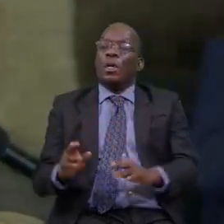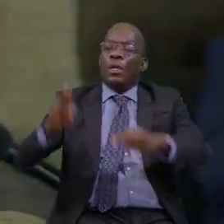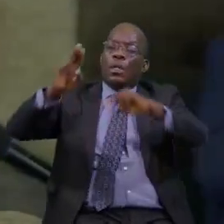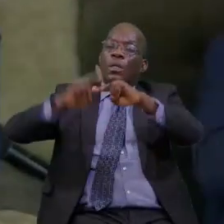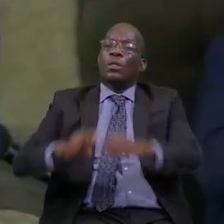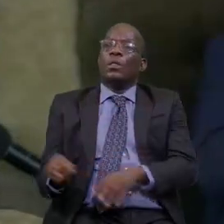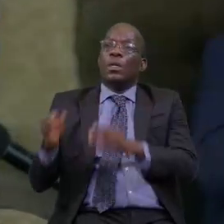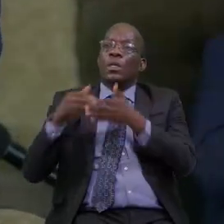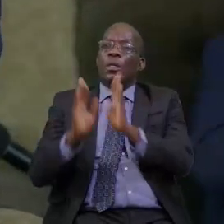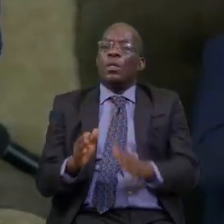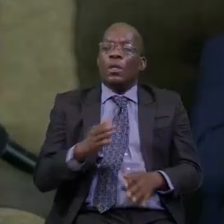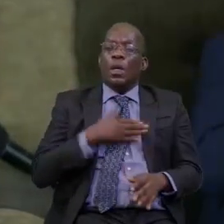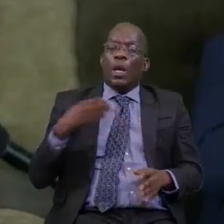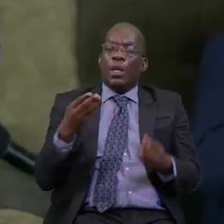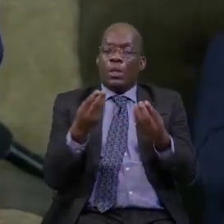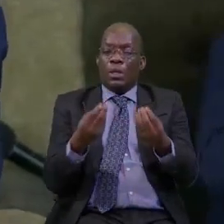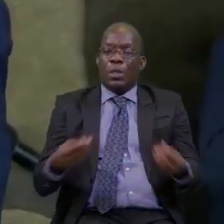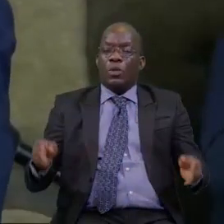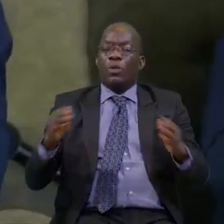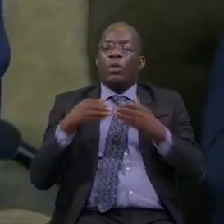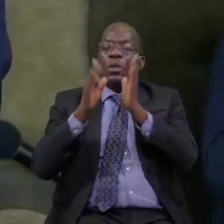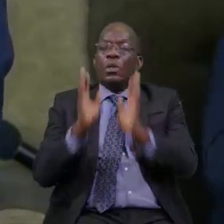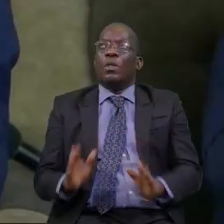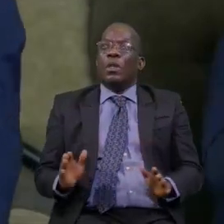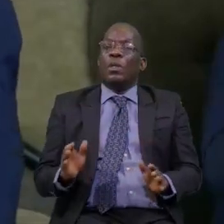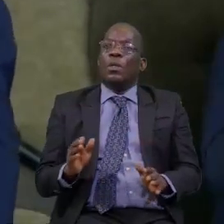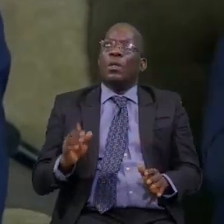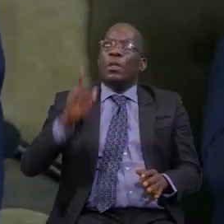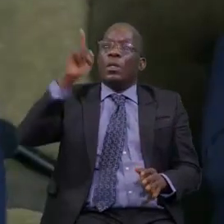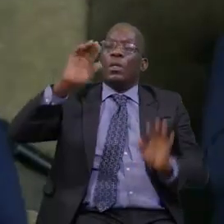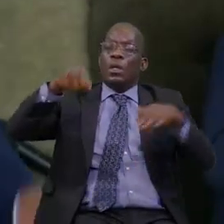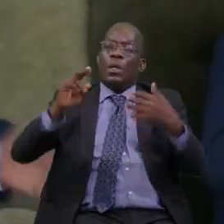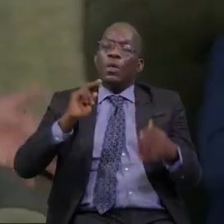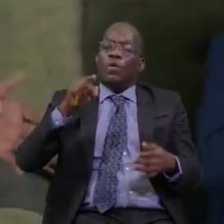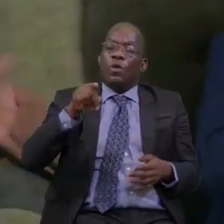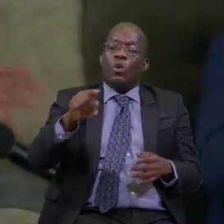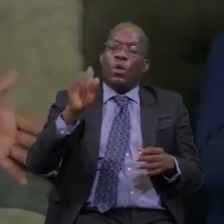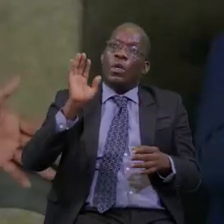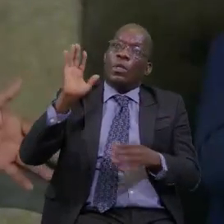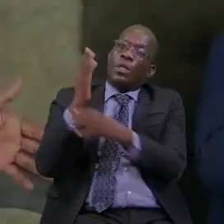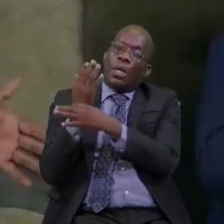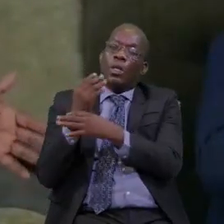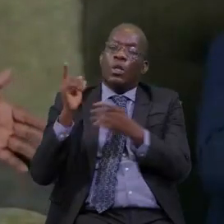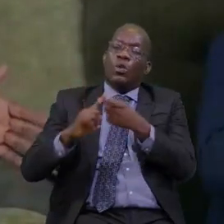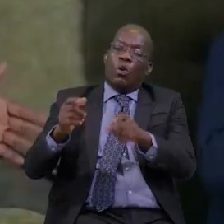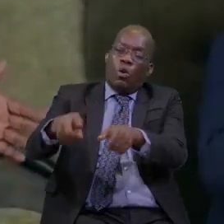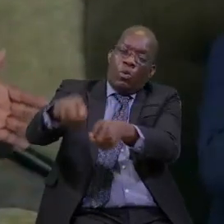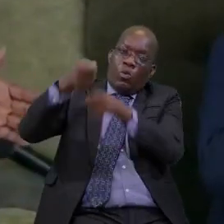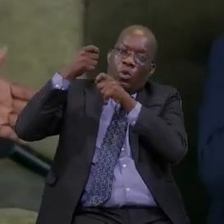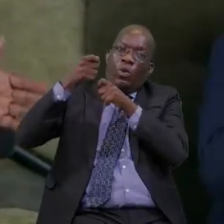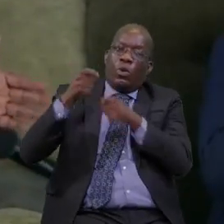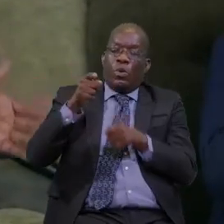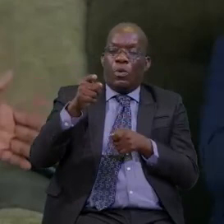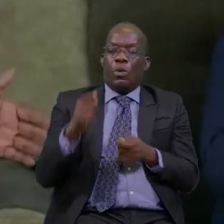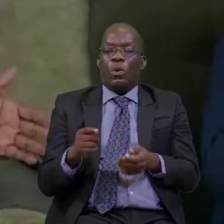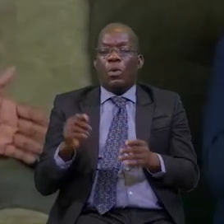the settled leader. And he's giving you a sign to draw you up. He'll set you